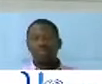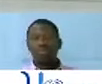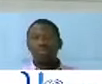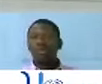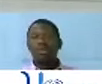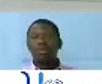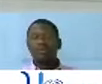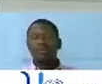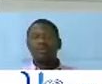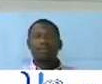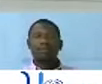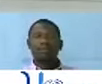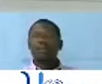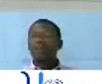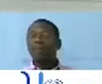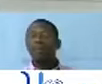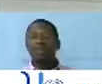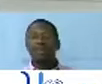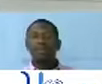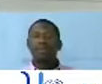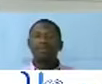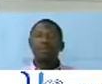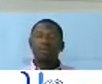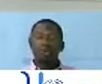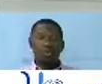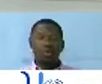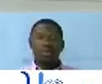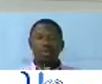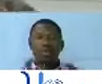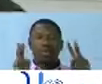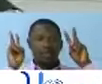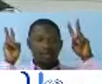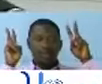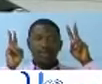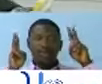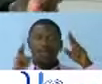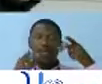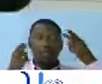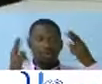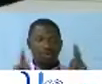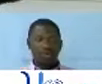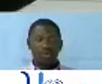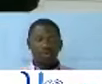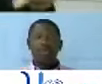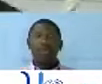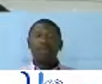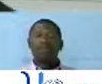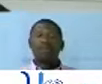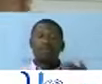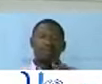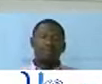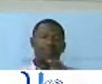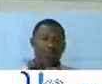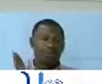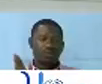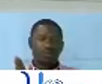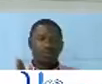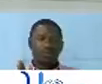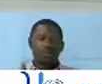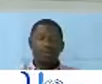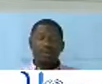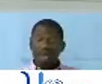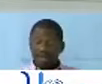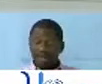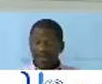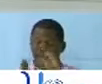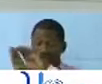Under James law. Ti loi Jamme. It's different from the constitution. There's the constitution and there's James law.